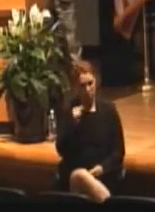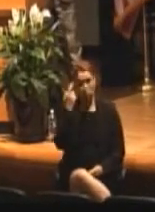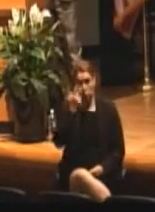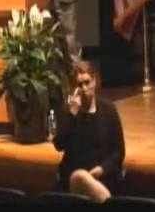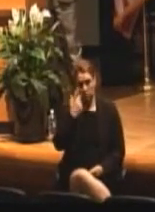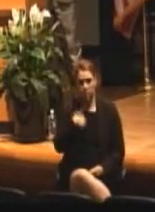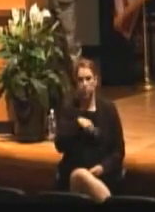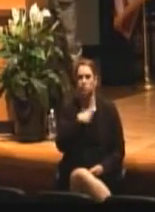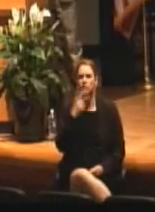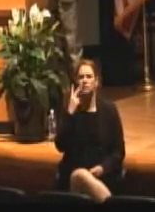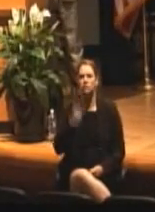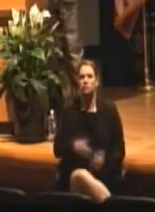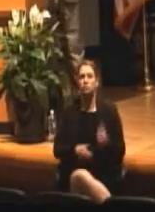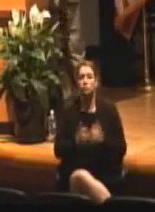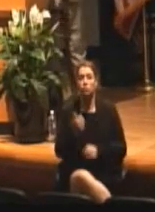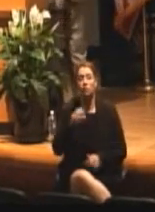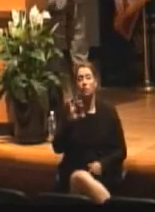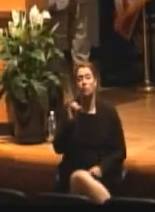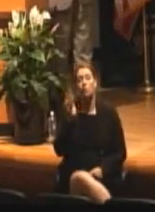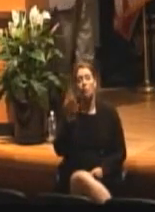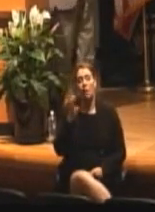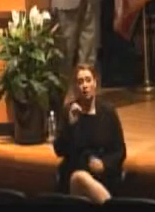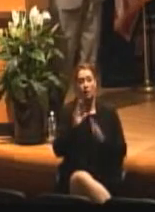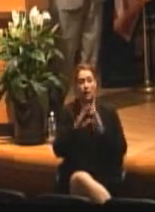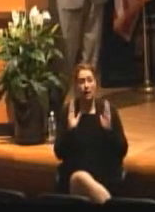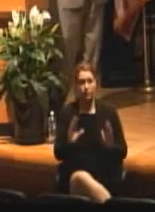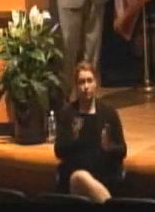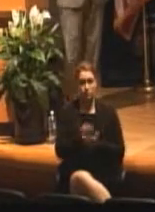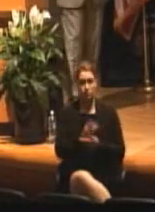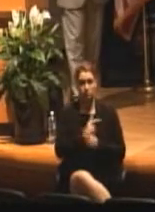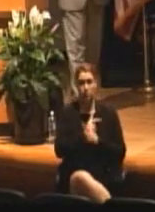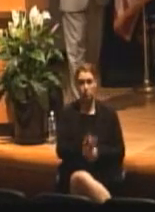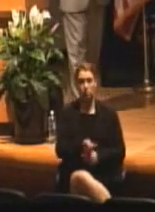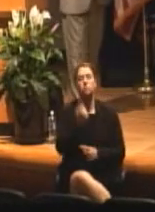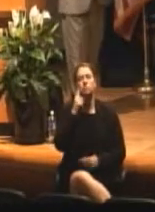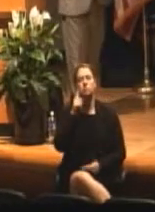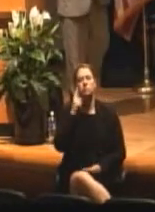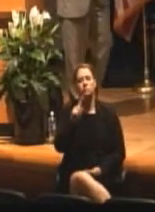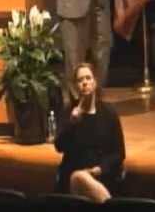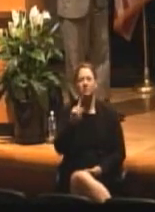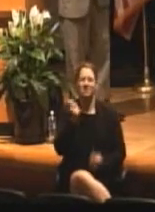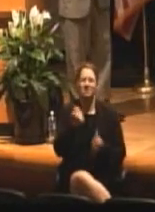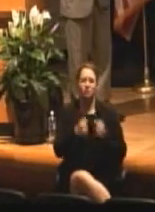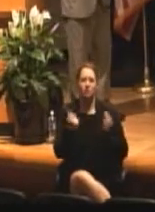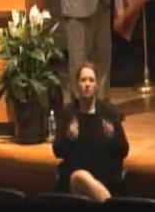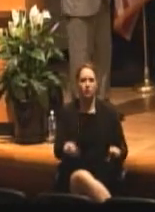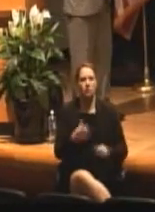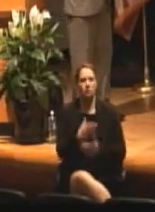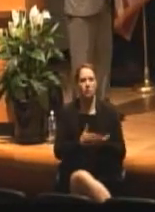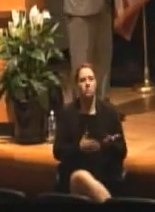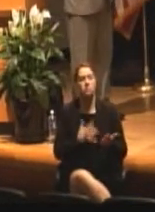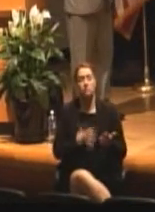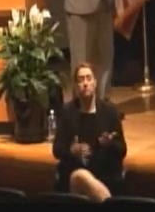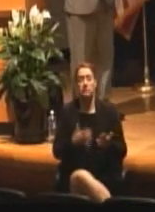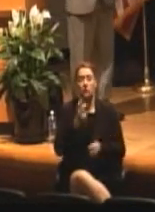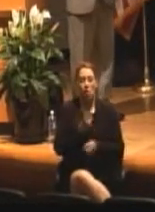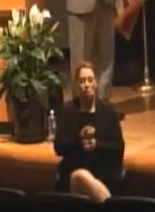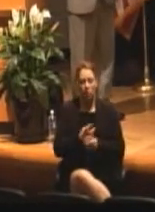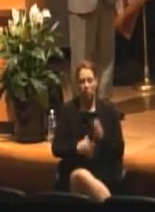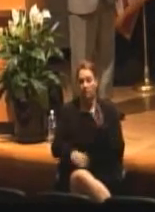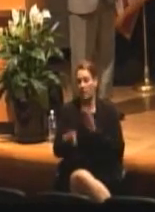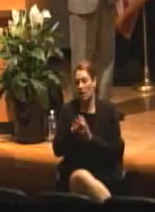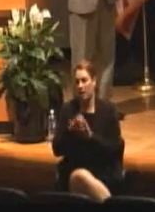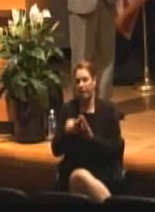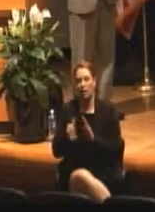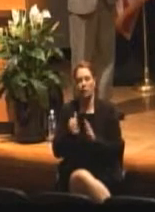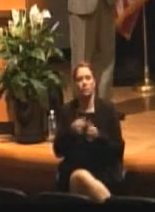majority of those Ohio Housing loans is for the down payment piece, you know, because it's hard to come up with down payment a lot of times. So if they give you 2.5%